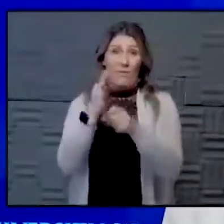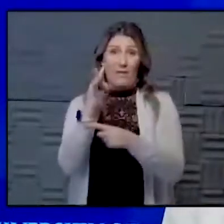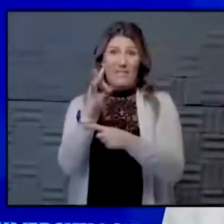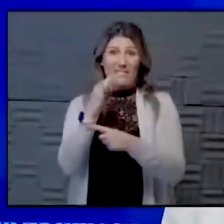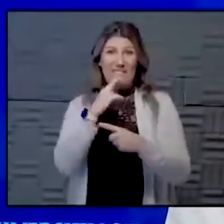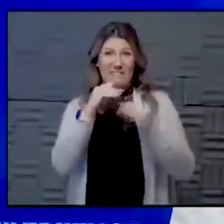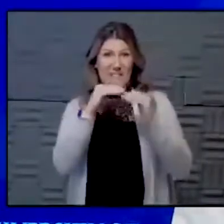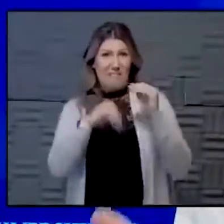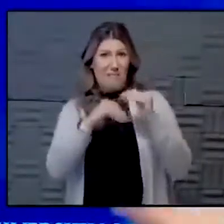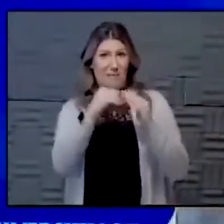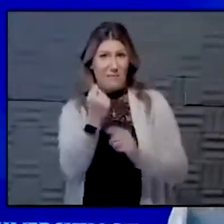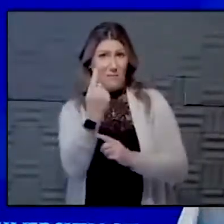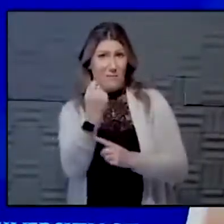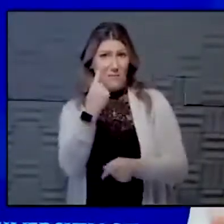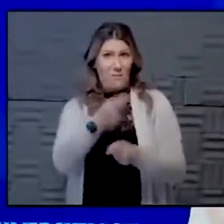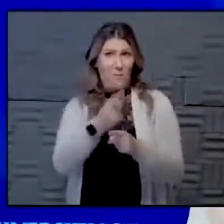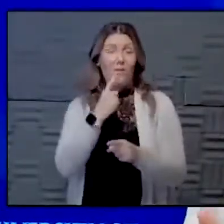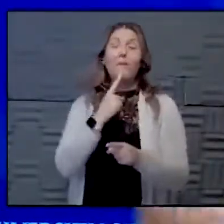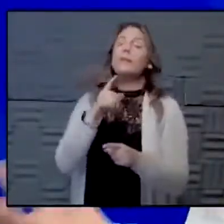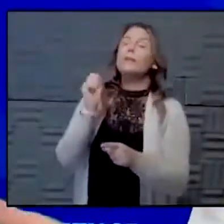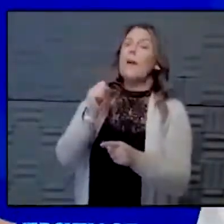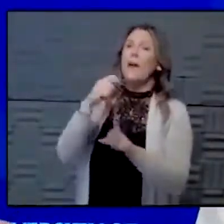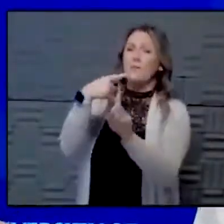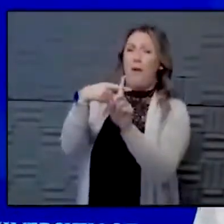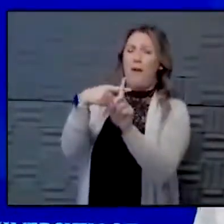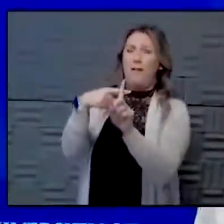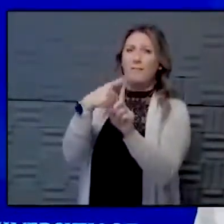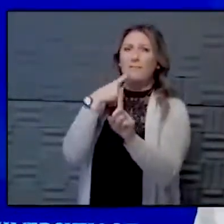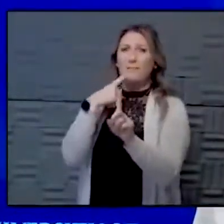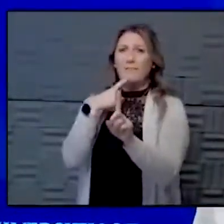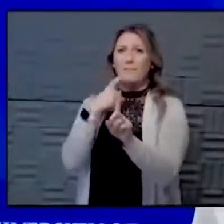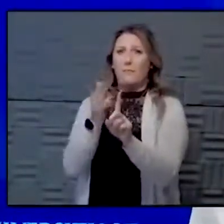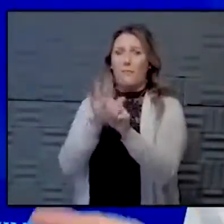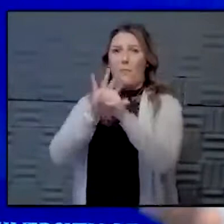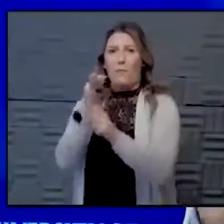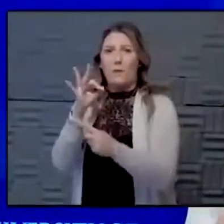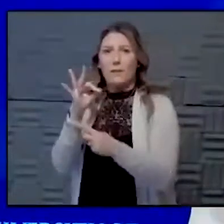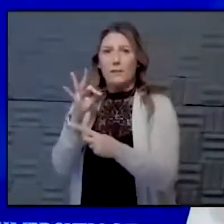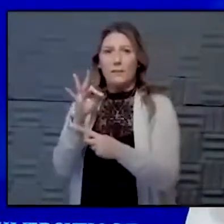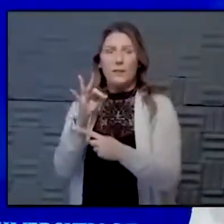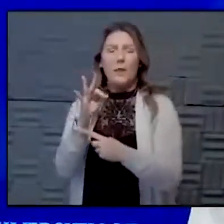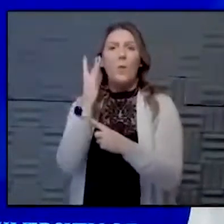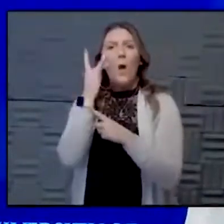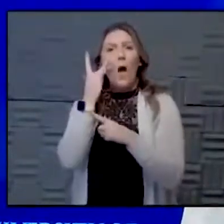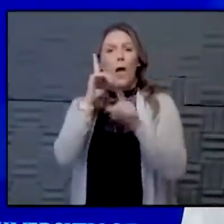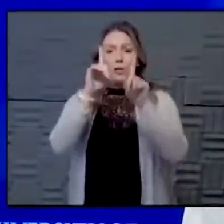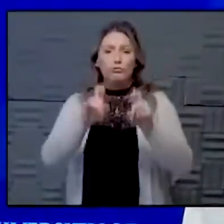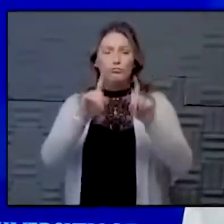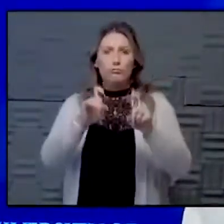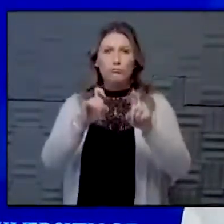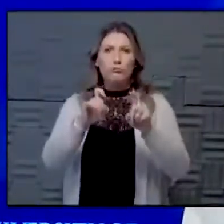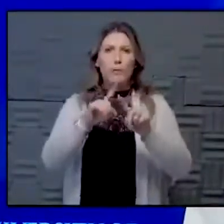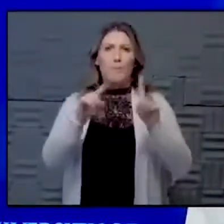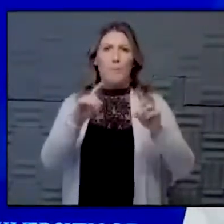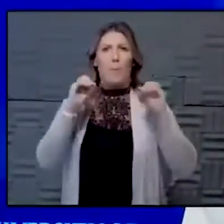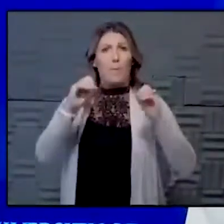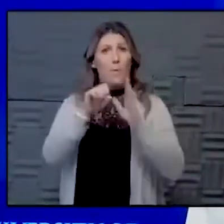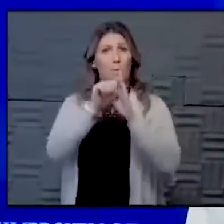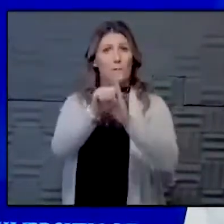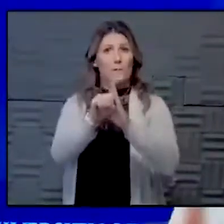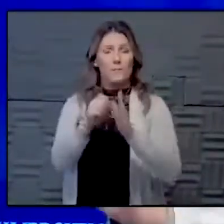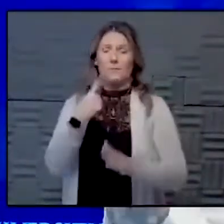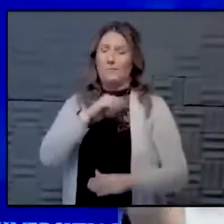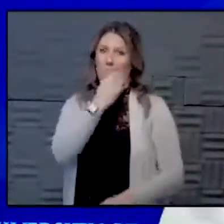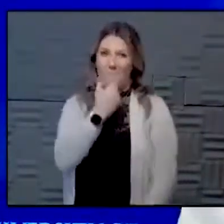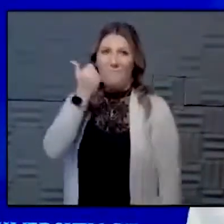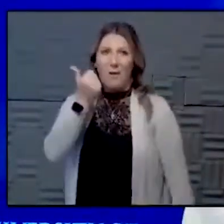11, right? Because some of those people who we have as positive are people who are, and got a screen for being symptomatic. So we're just so much better. And,